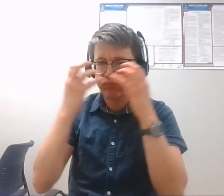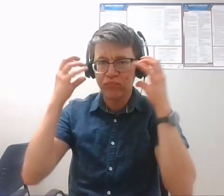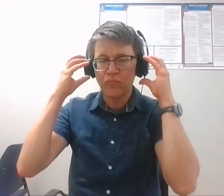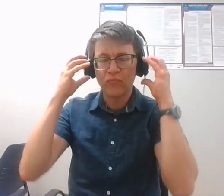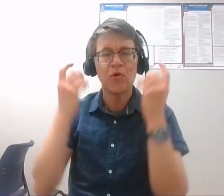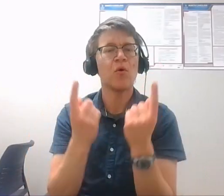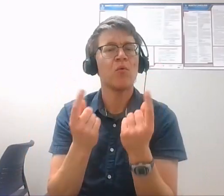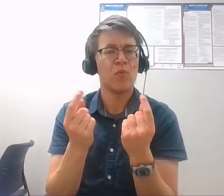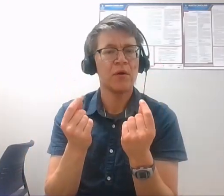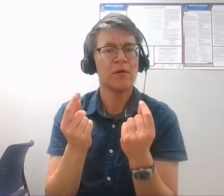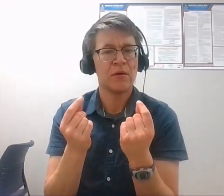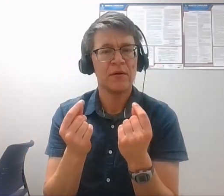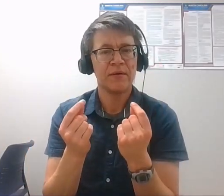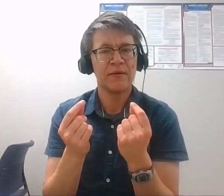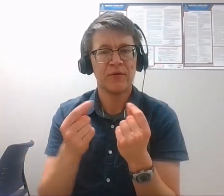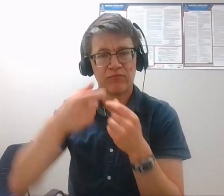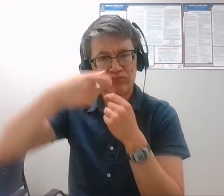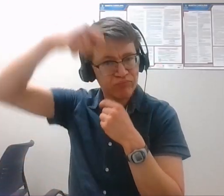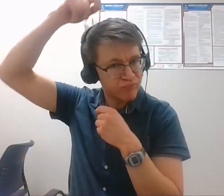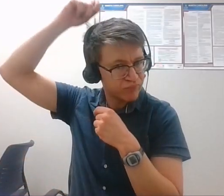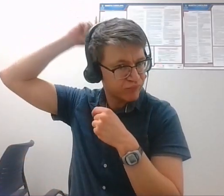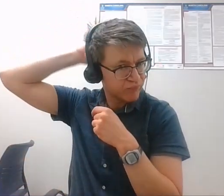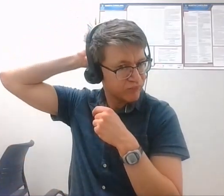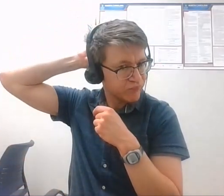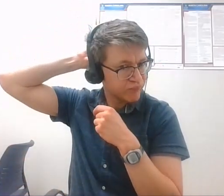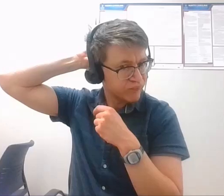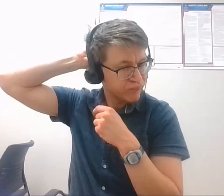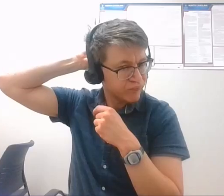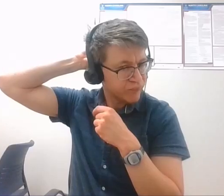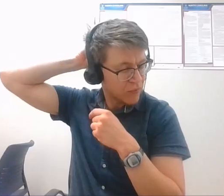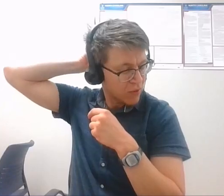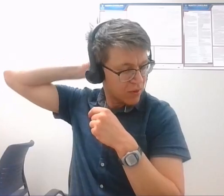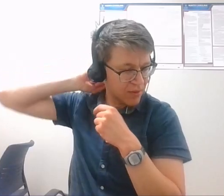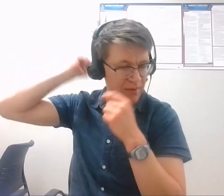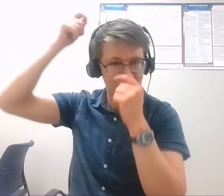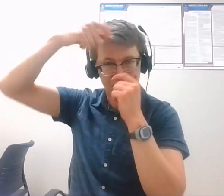and position the straps at the back of the head and at the base of the neck.